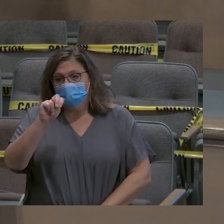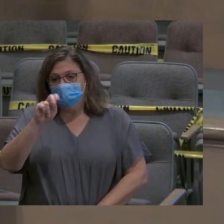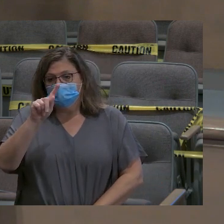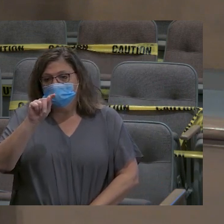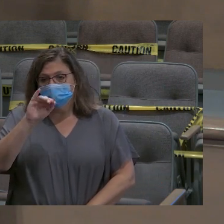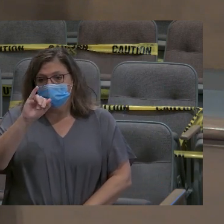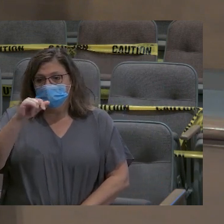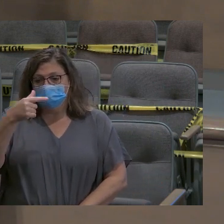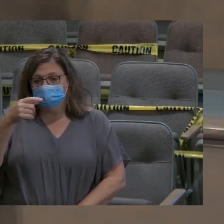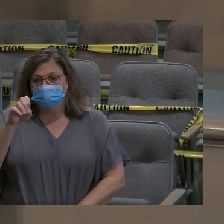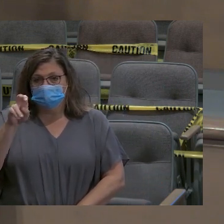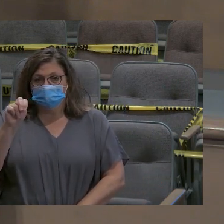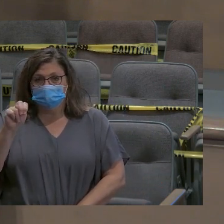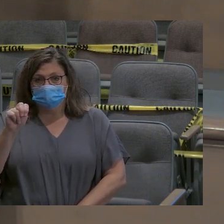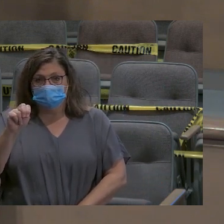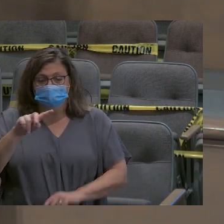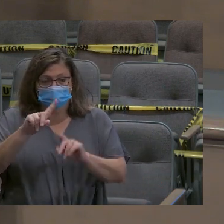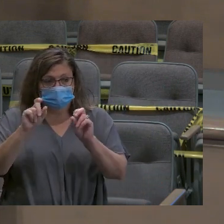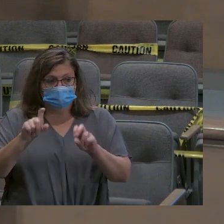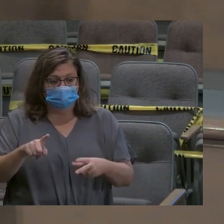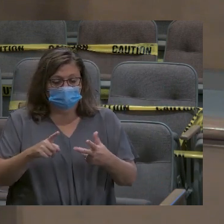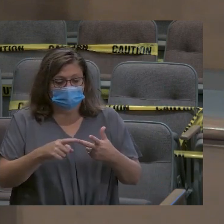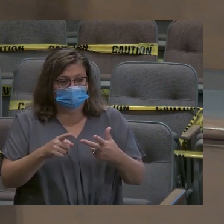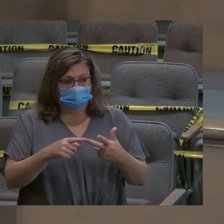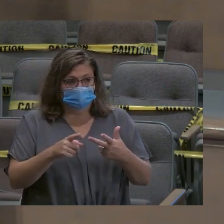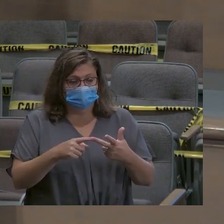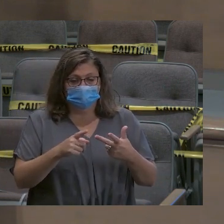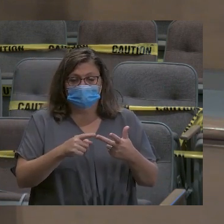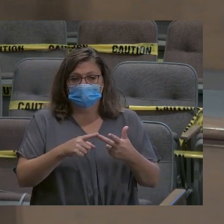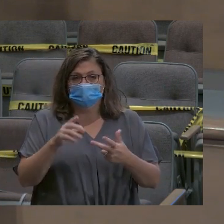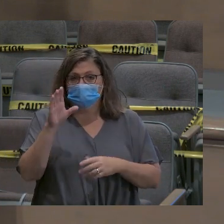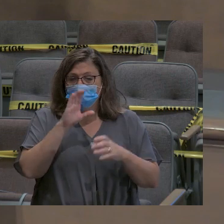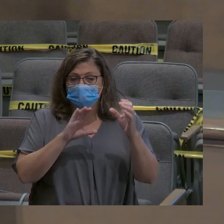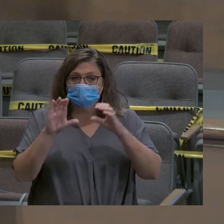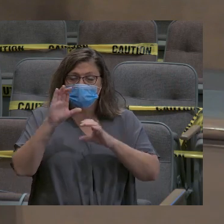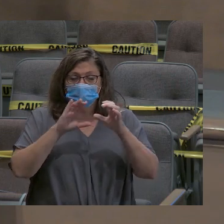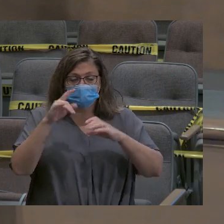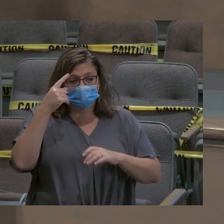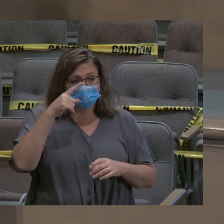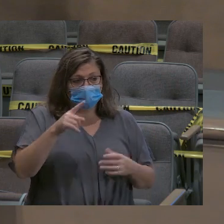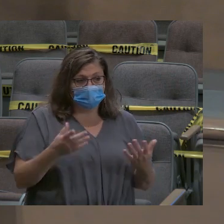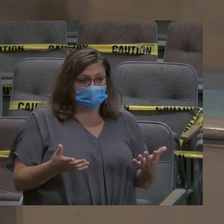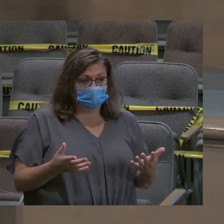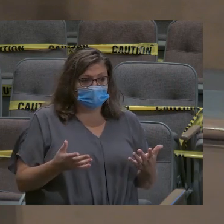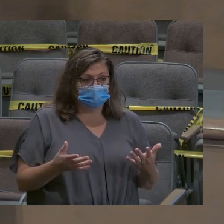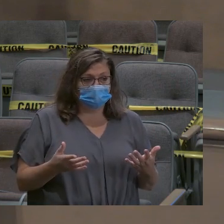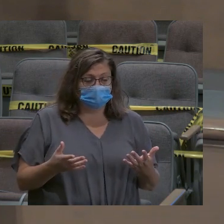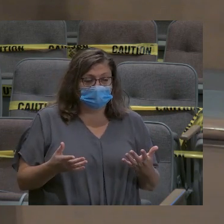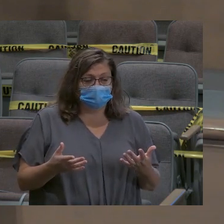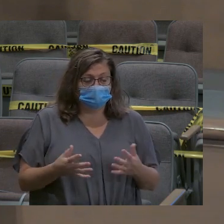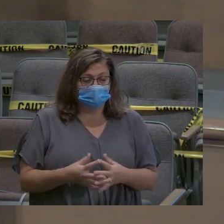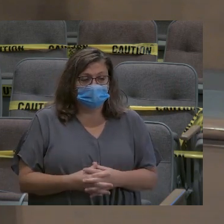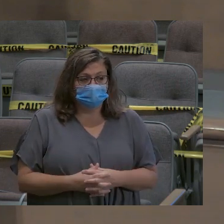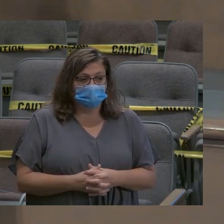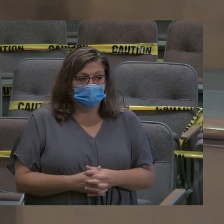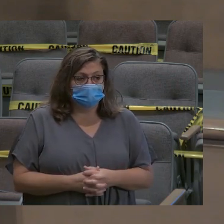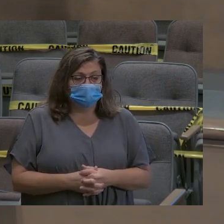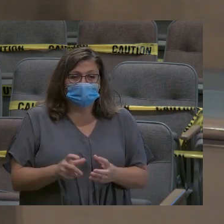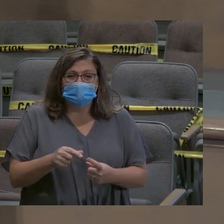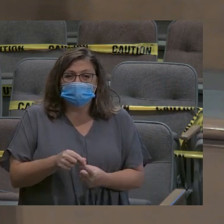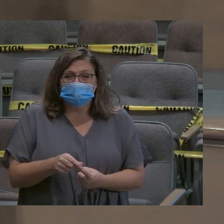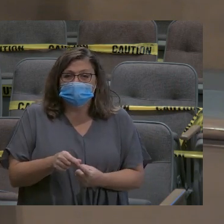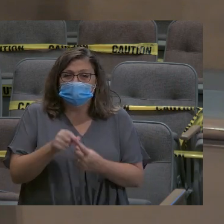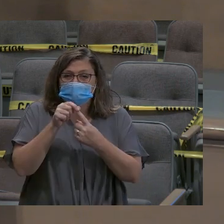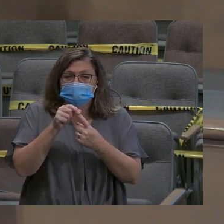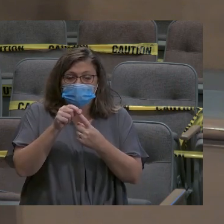And the antigen test looks for a particular structure